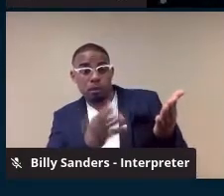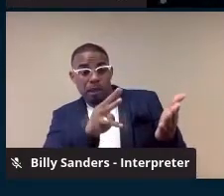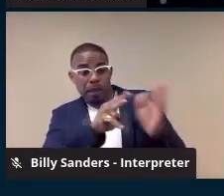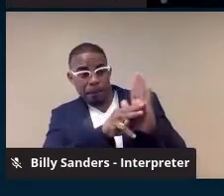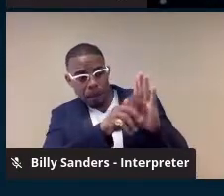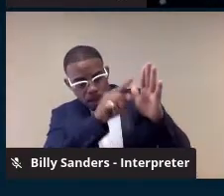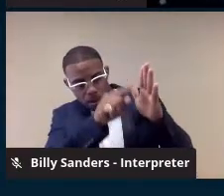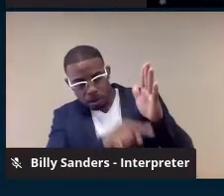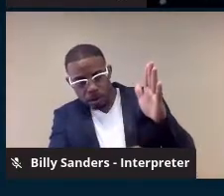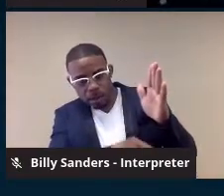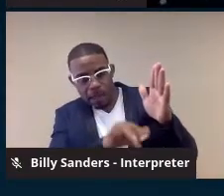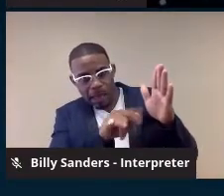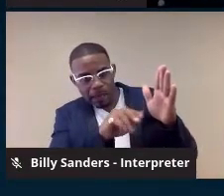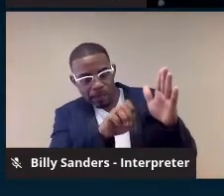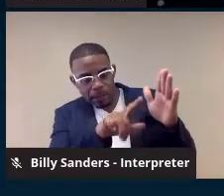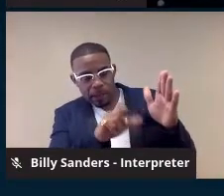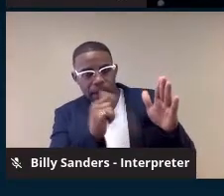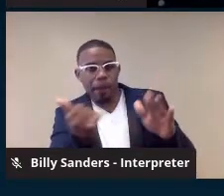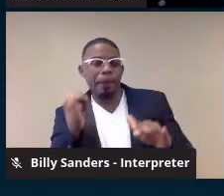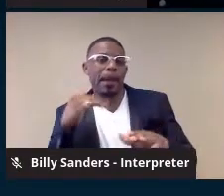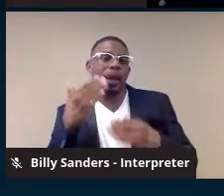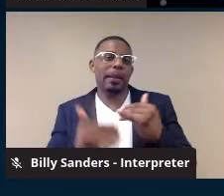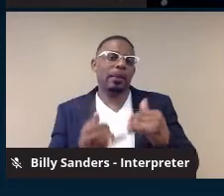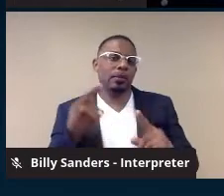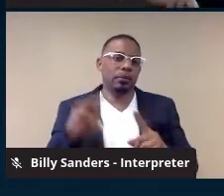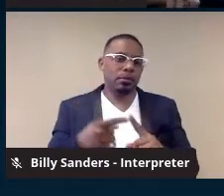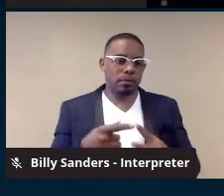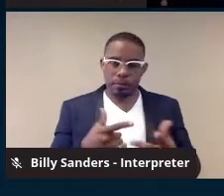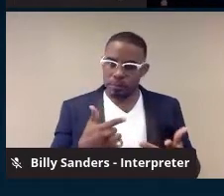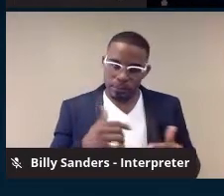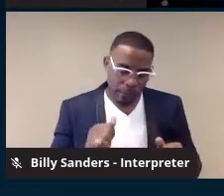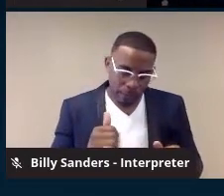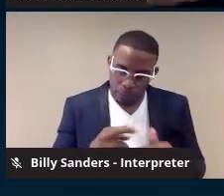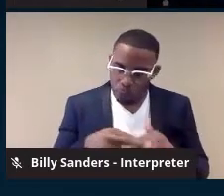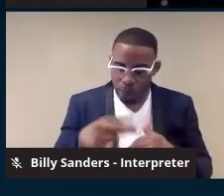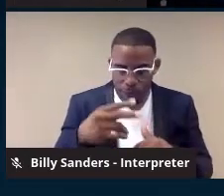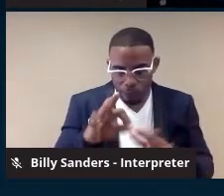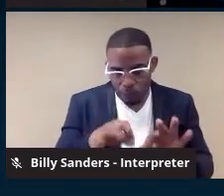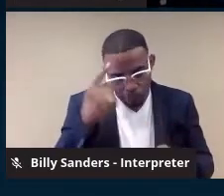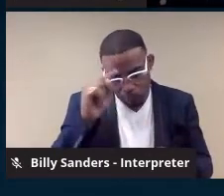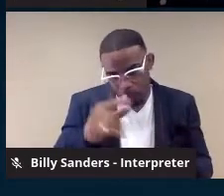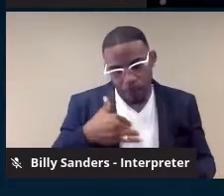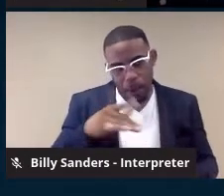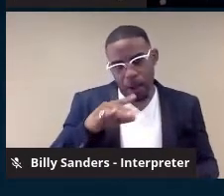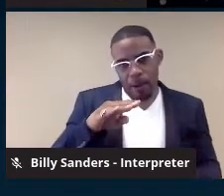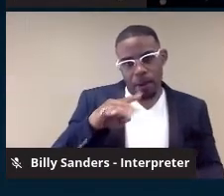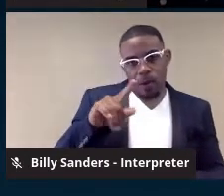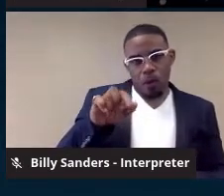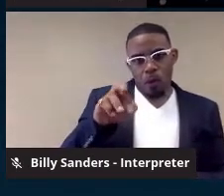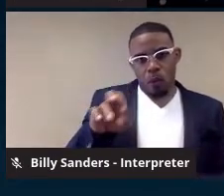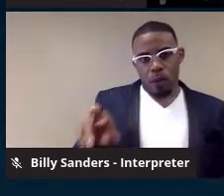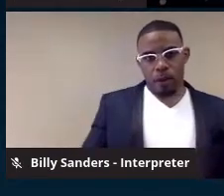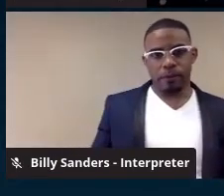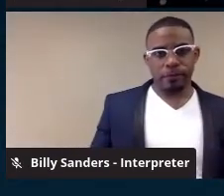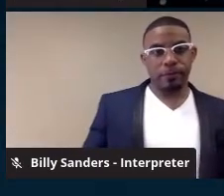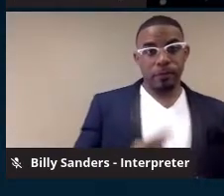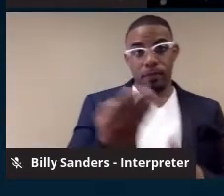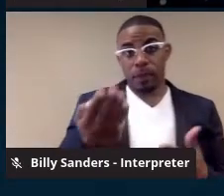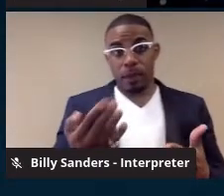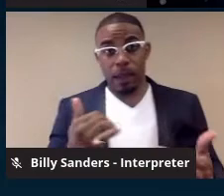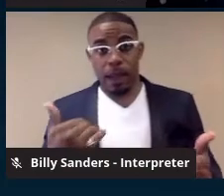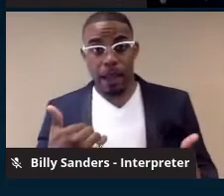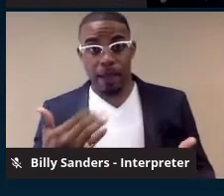in my DLLs. They're in the back end code, but I can reference those from my Razor. So if I go in here, I